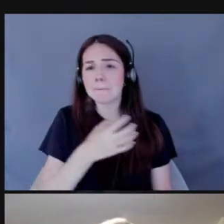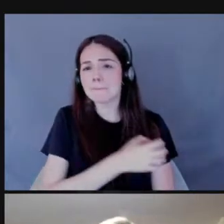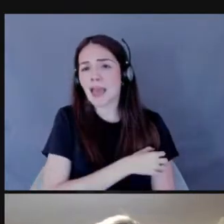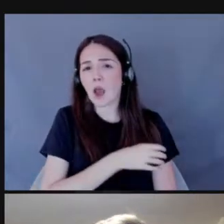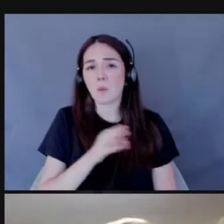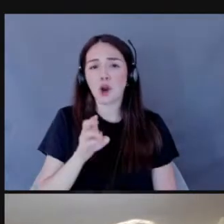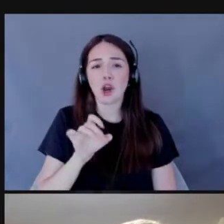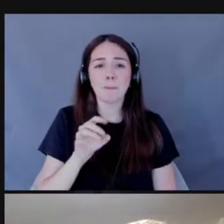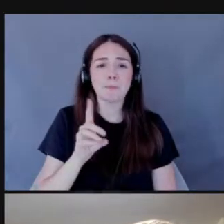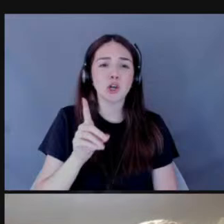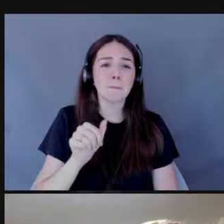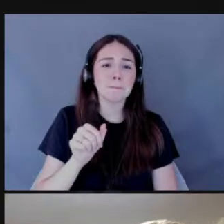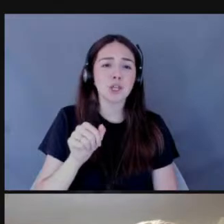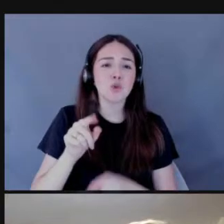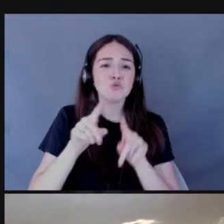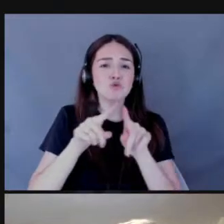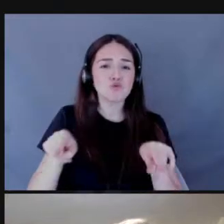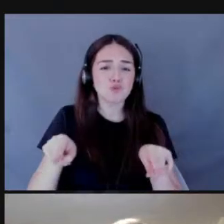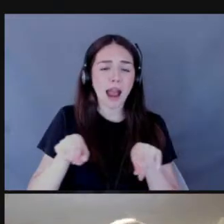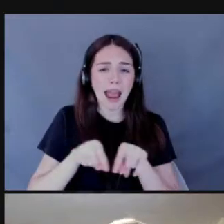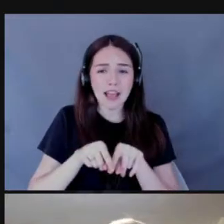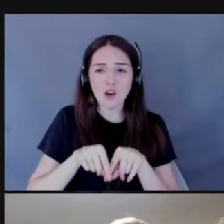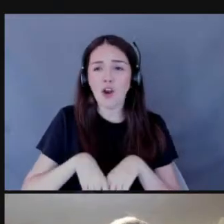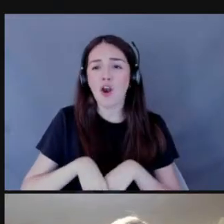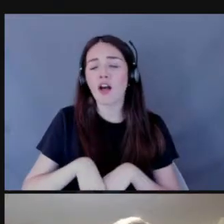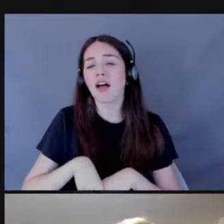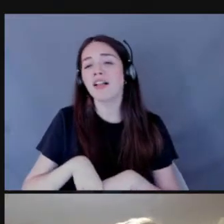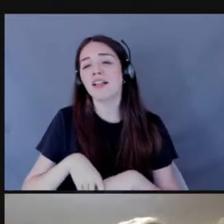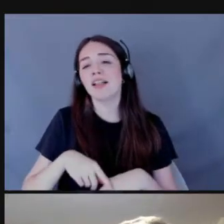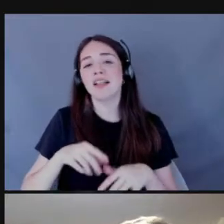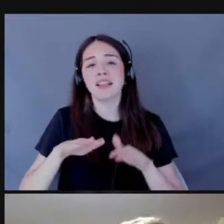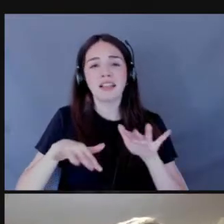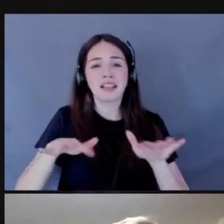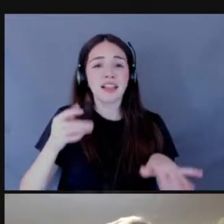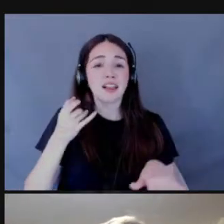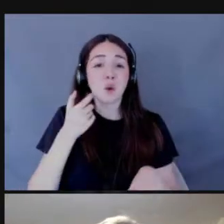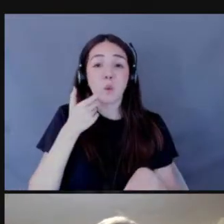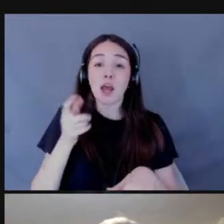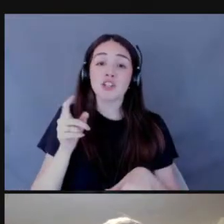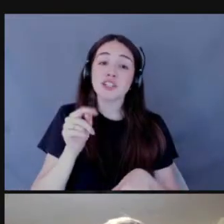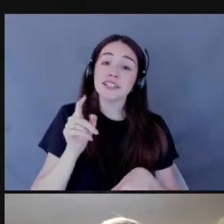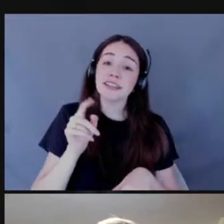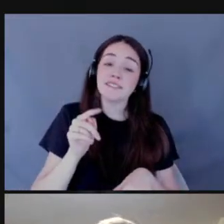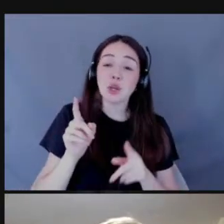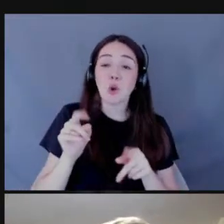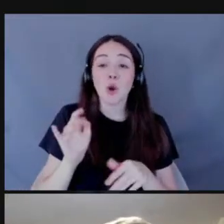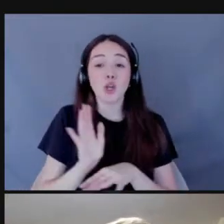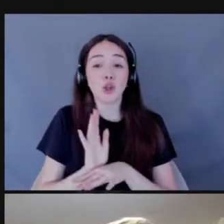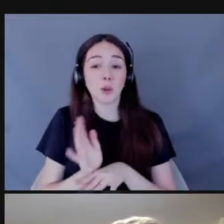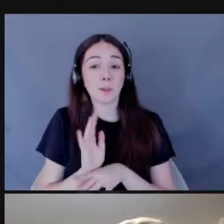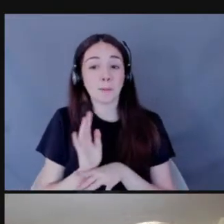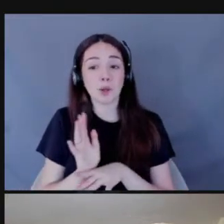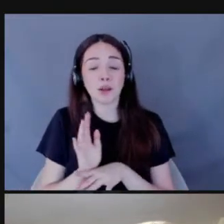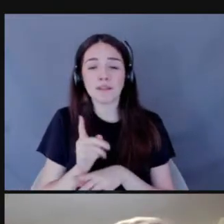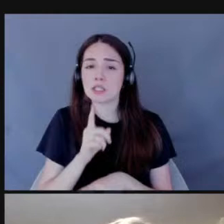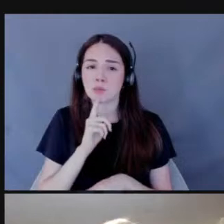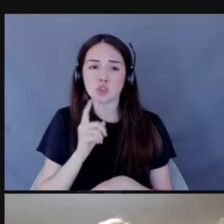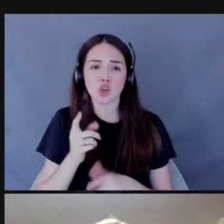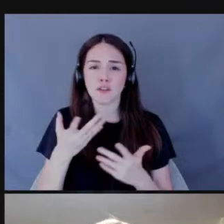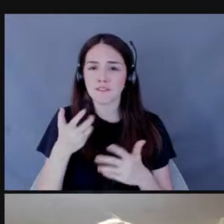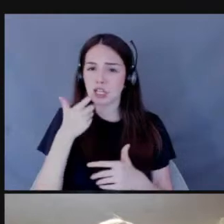and crystal skulls in the Andes. And if you were watching TV or going to the movies, you had almost certainly seen